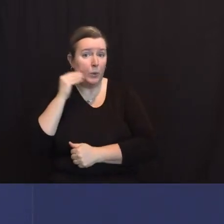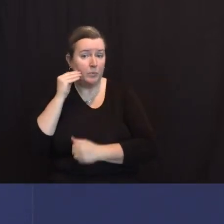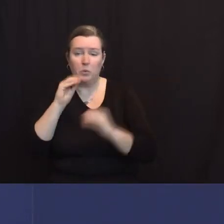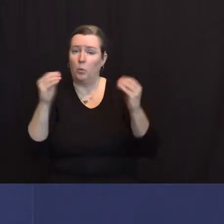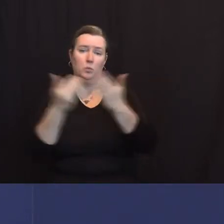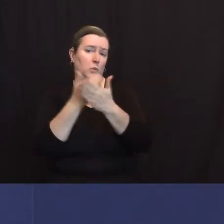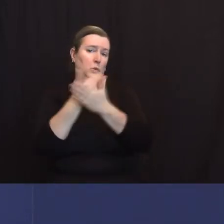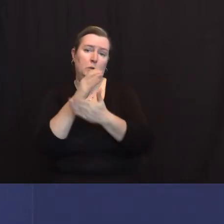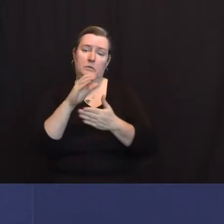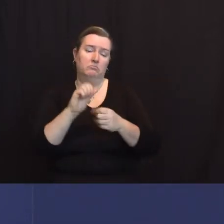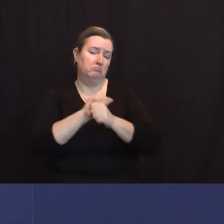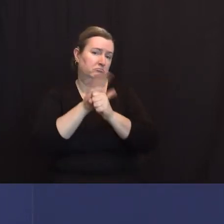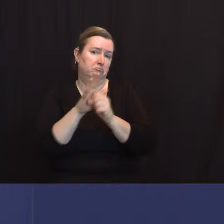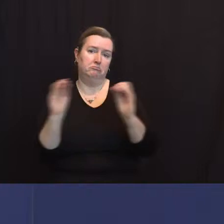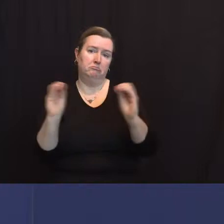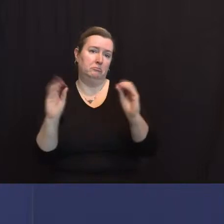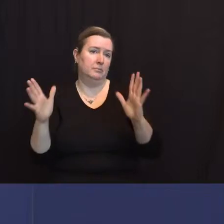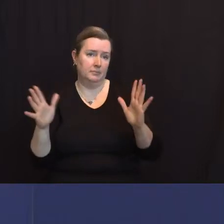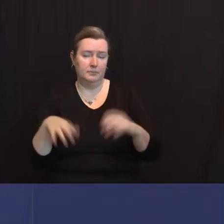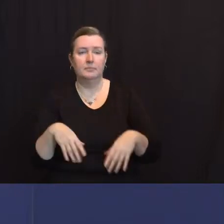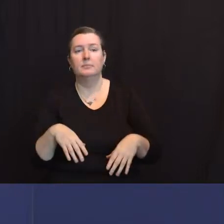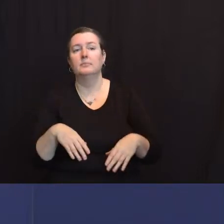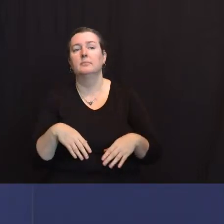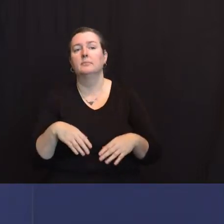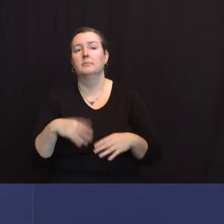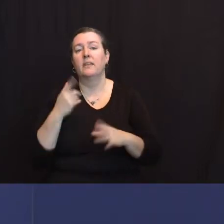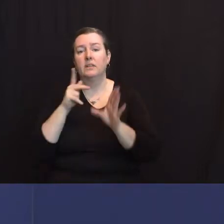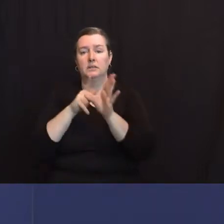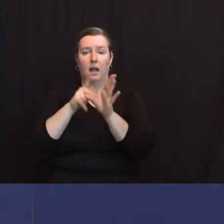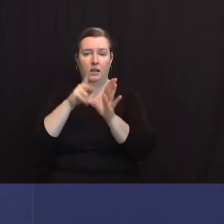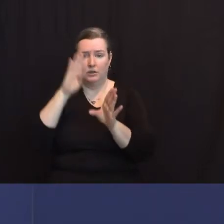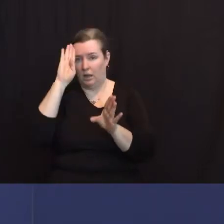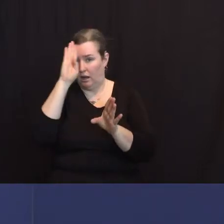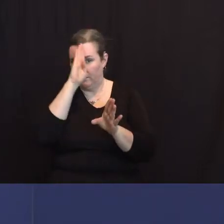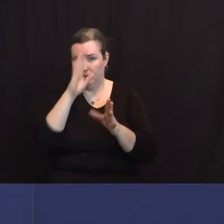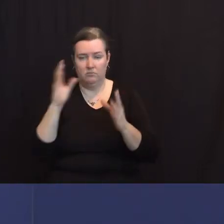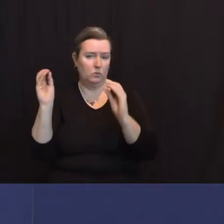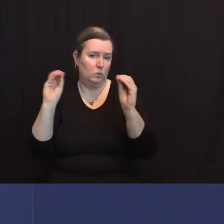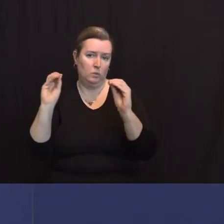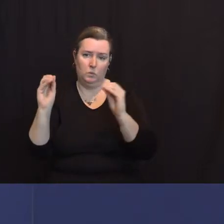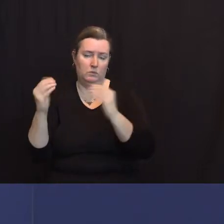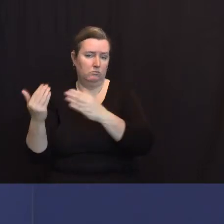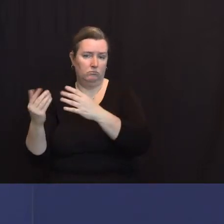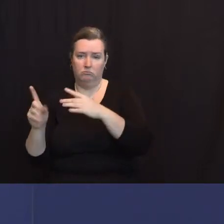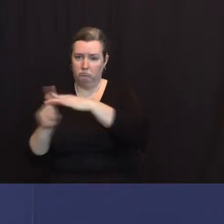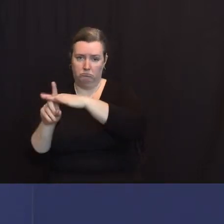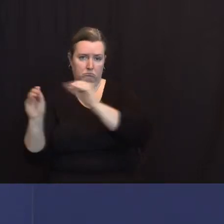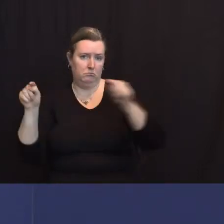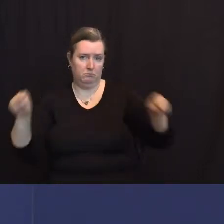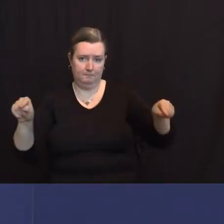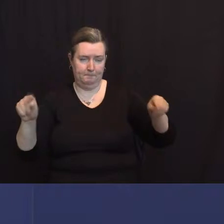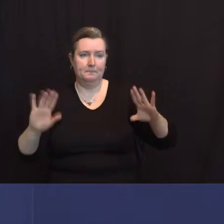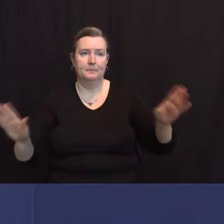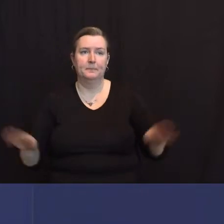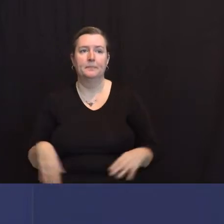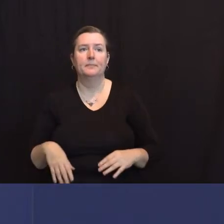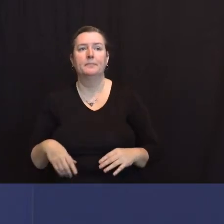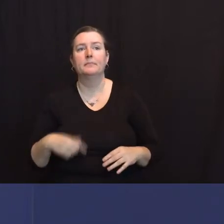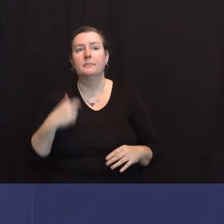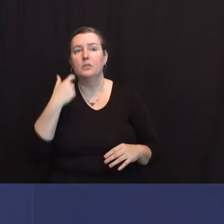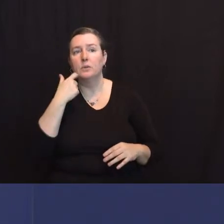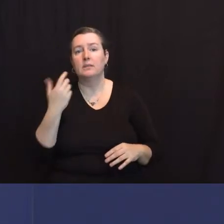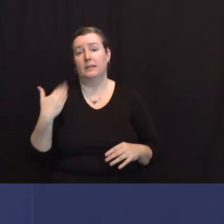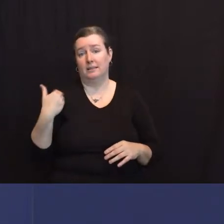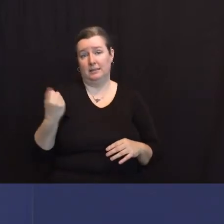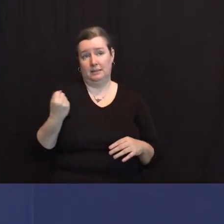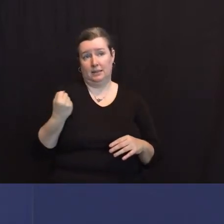no new cases among patients in our psych hospitals. On Saturday, February 27th, the positivity